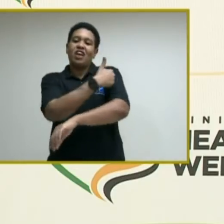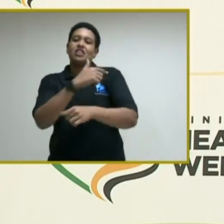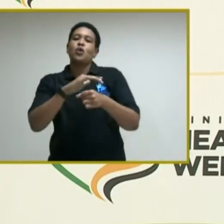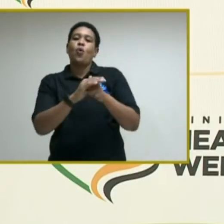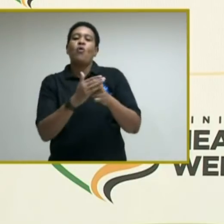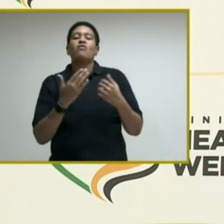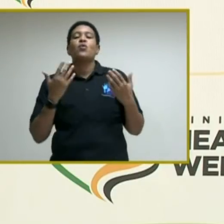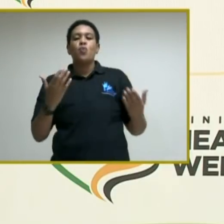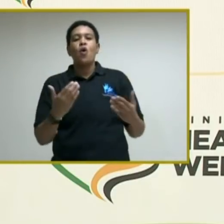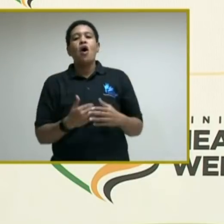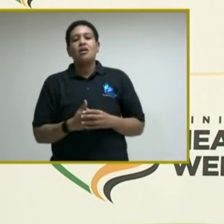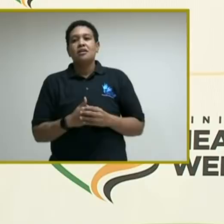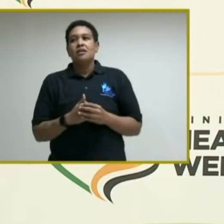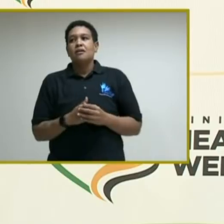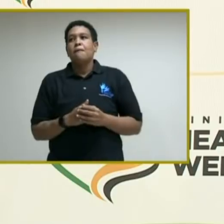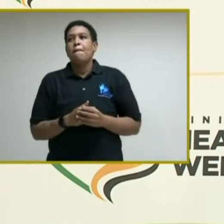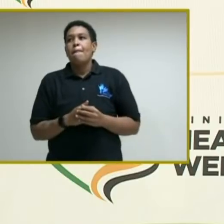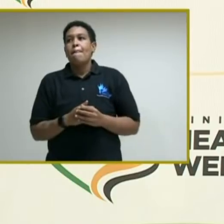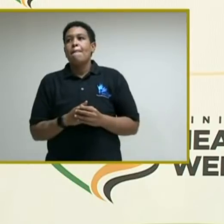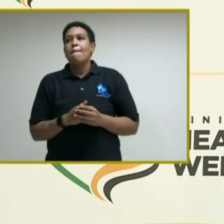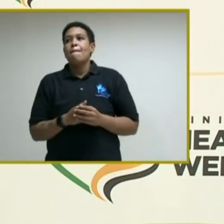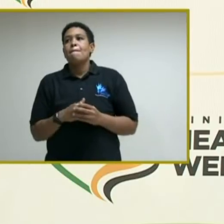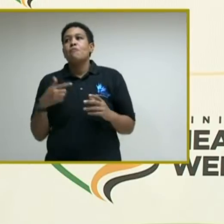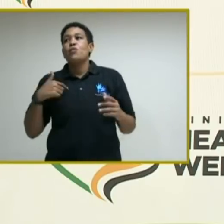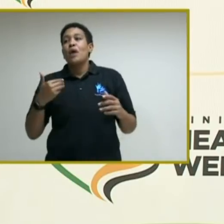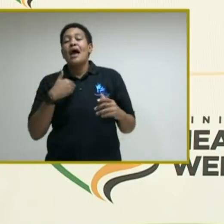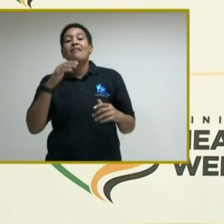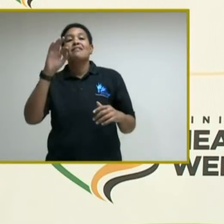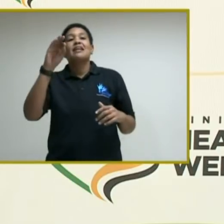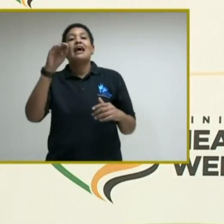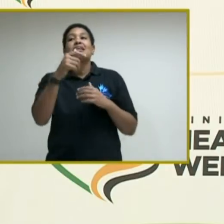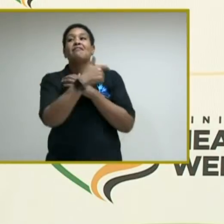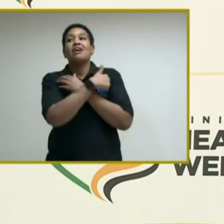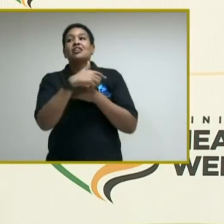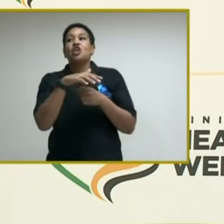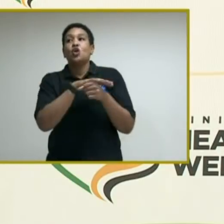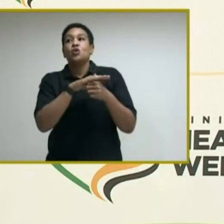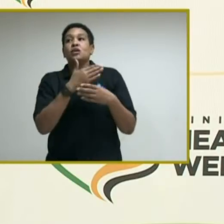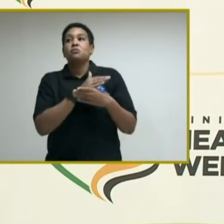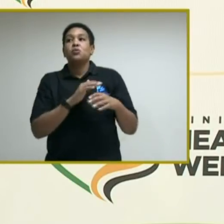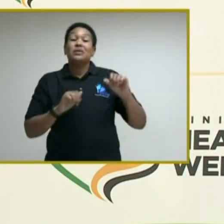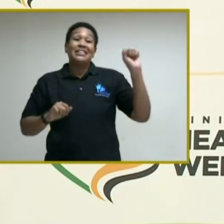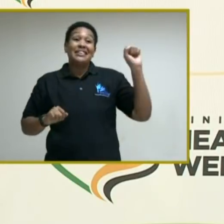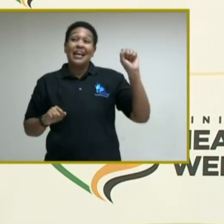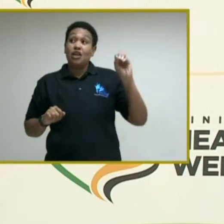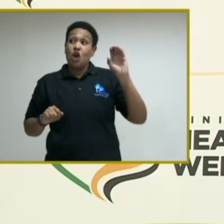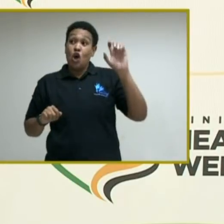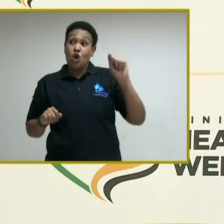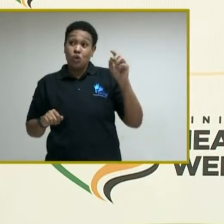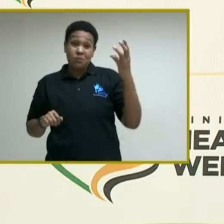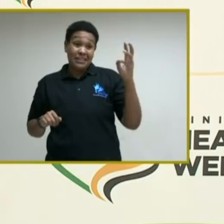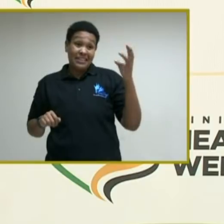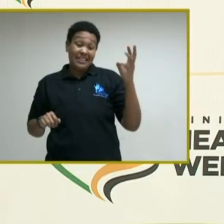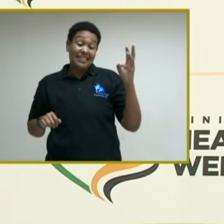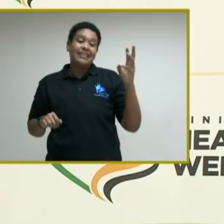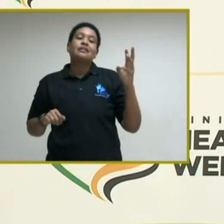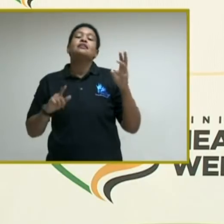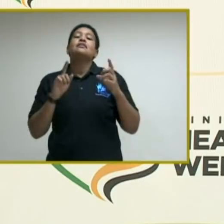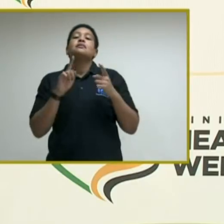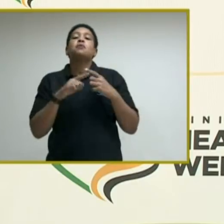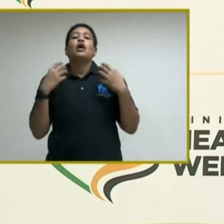vaccine. We have some 90 vaccination sites between Saturday, October 16th, and